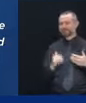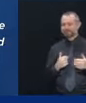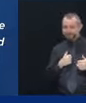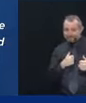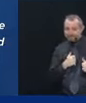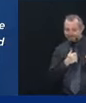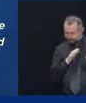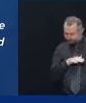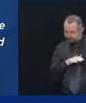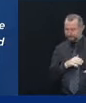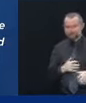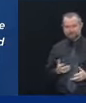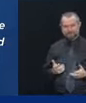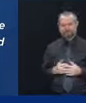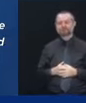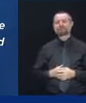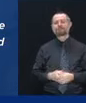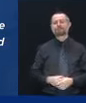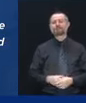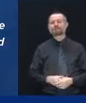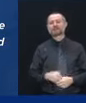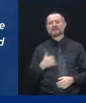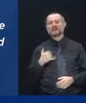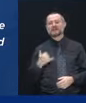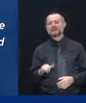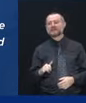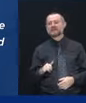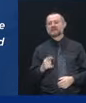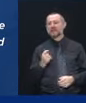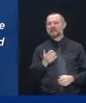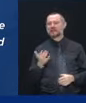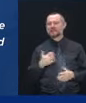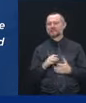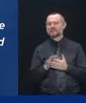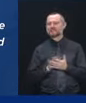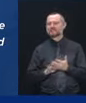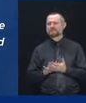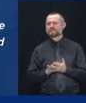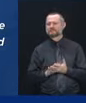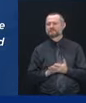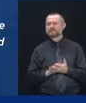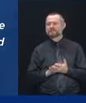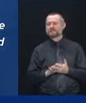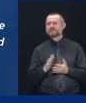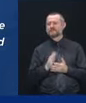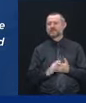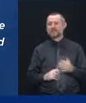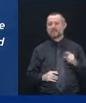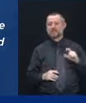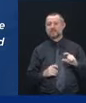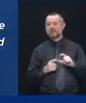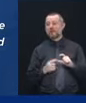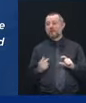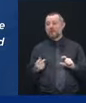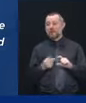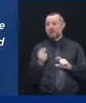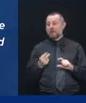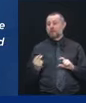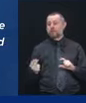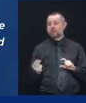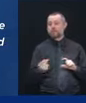is still a question on excess doses. There's a long-term